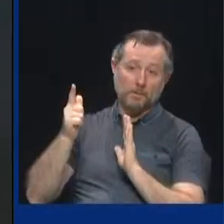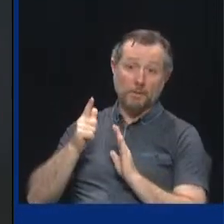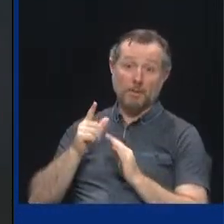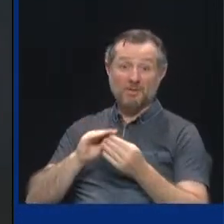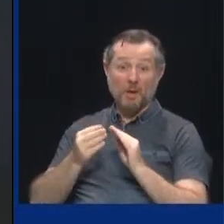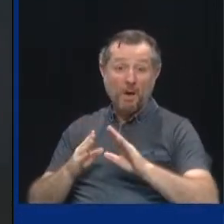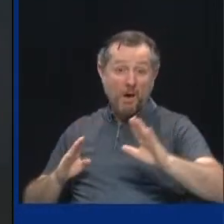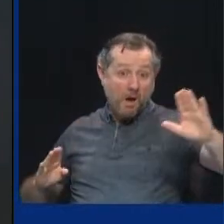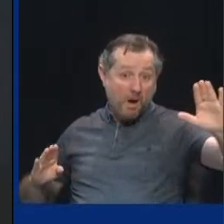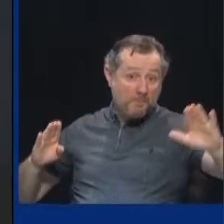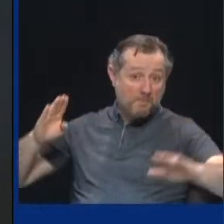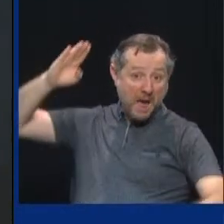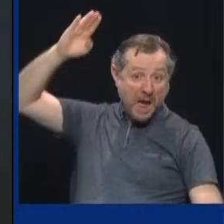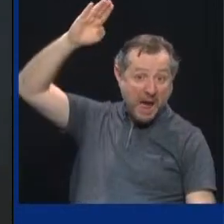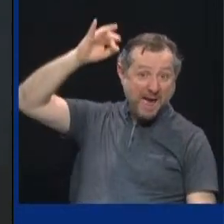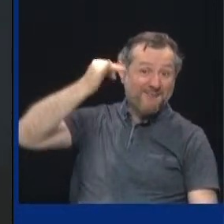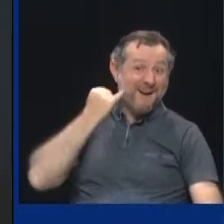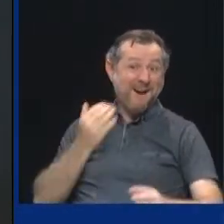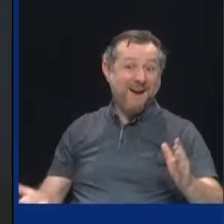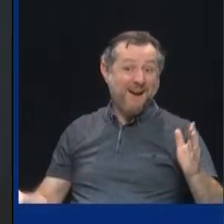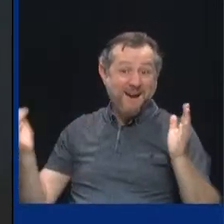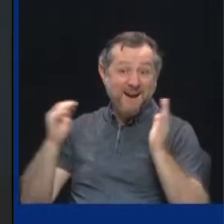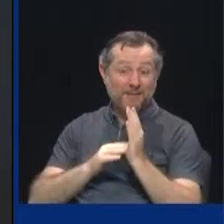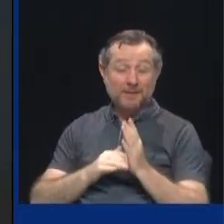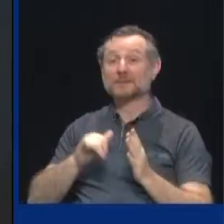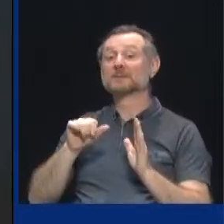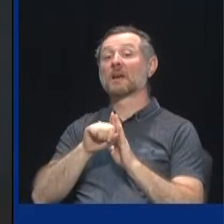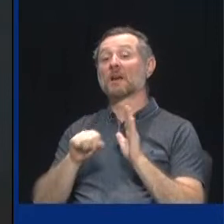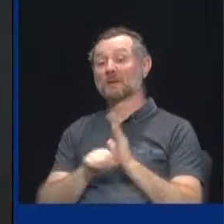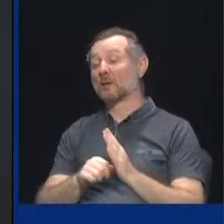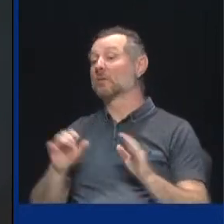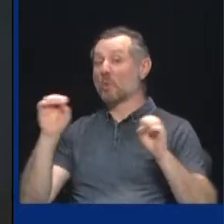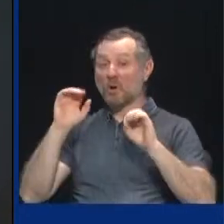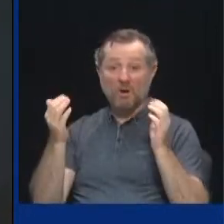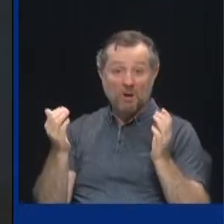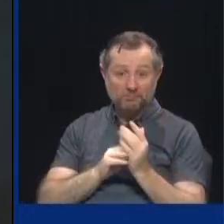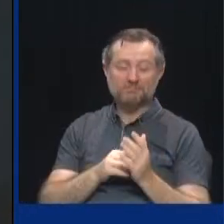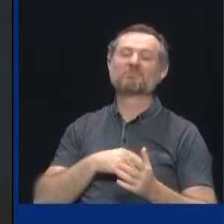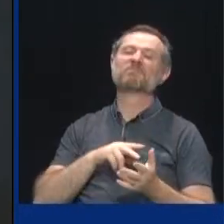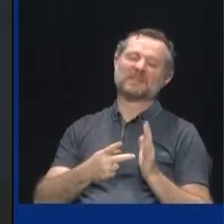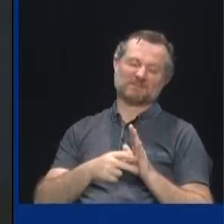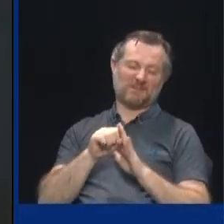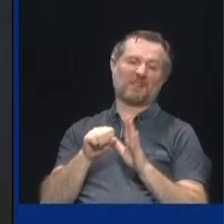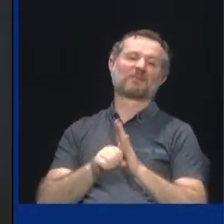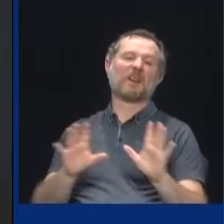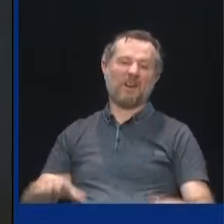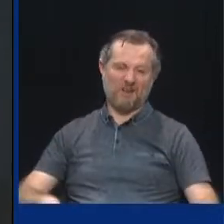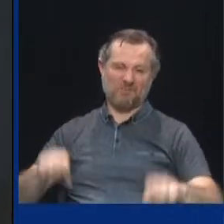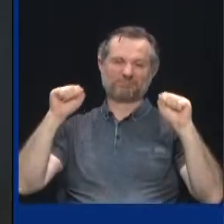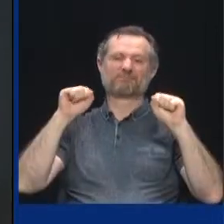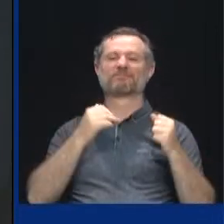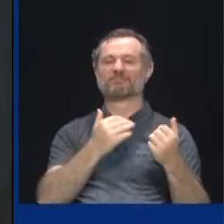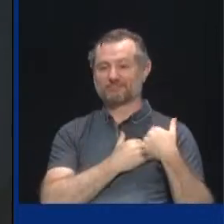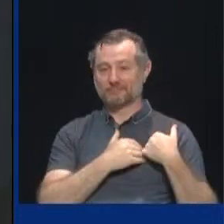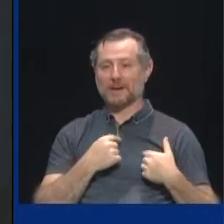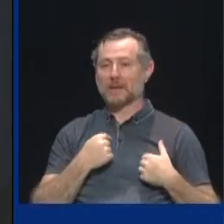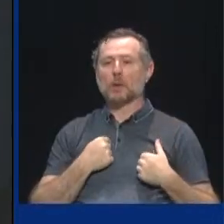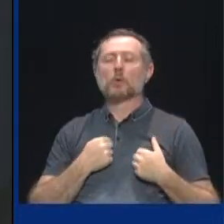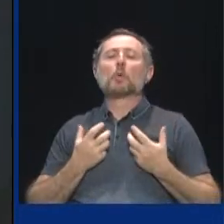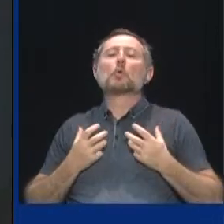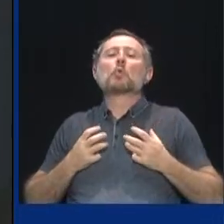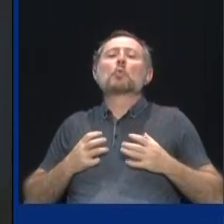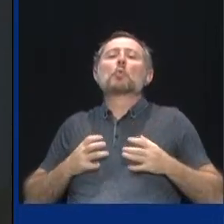there's another state emergency crisis, and the state has to take over, which I don't even want to think